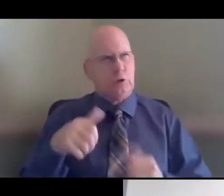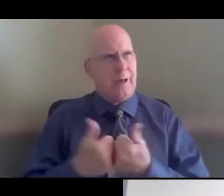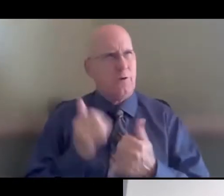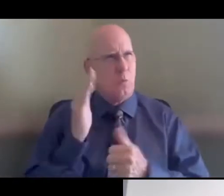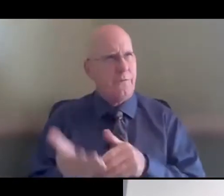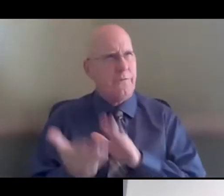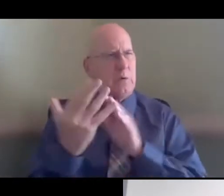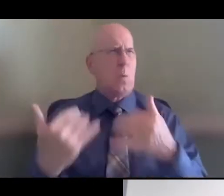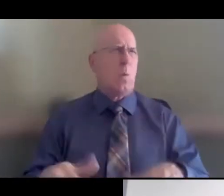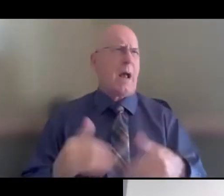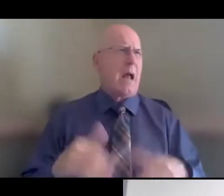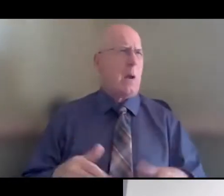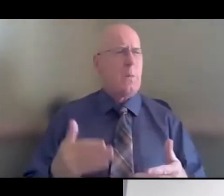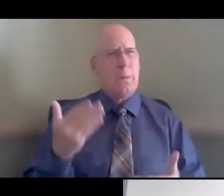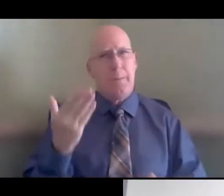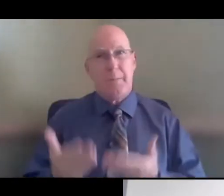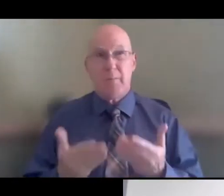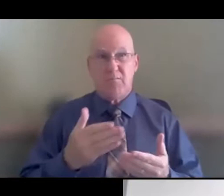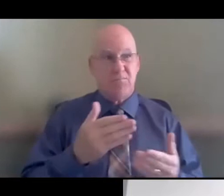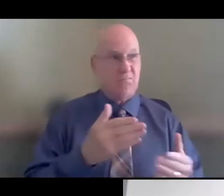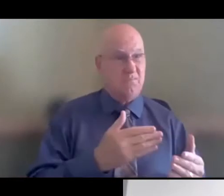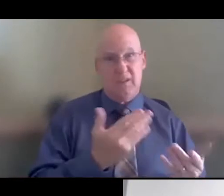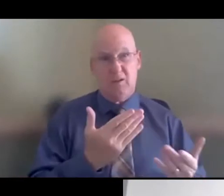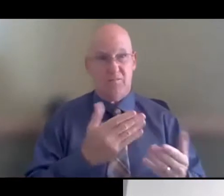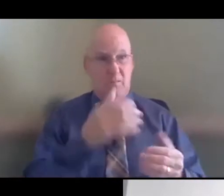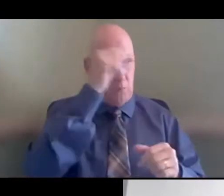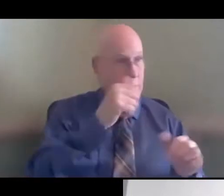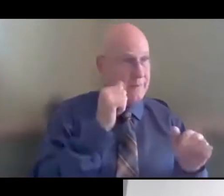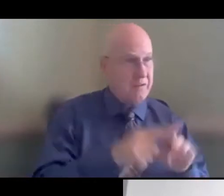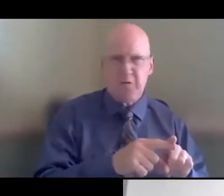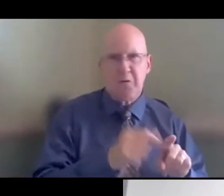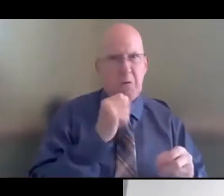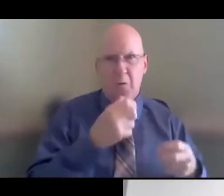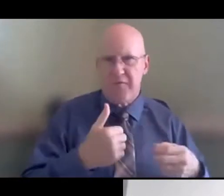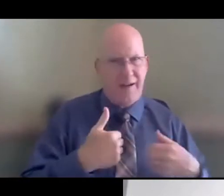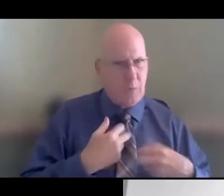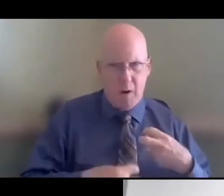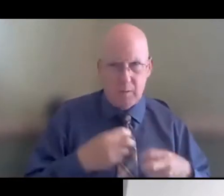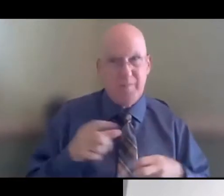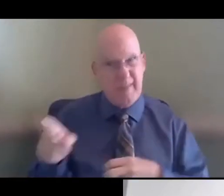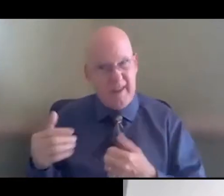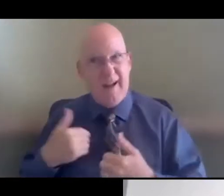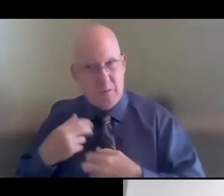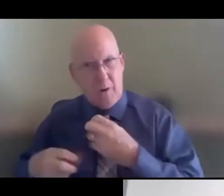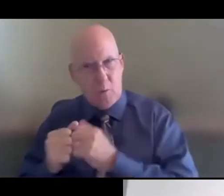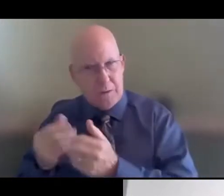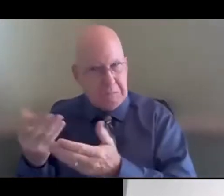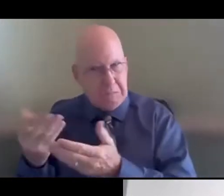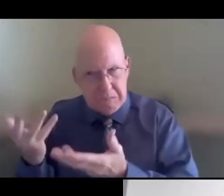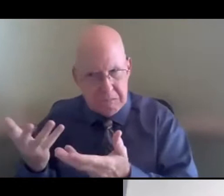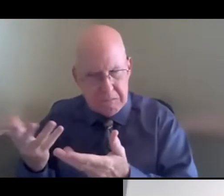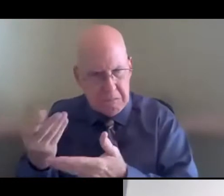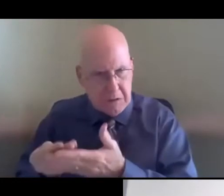that maybe their siblings were not going to be faced with. And one of our dads says, I have 2 daughters. One has a